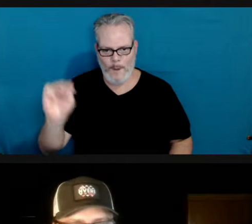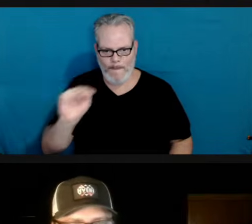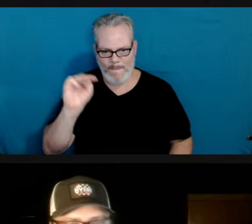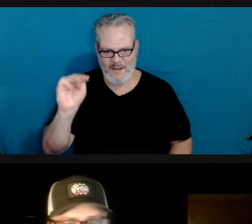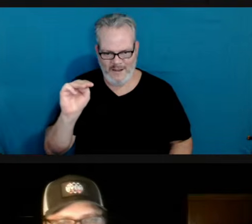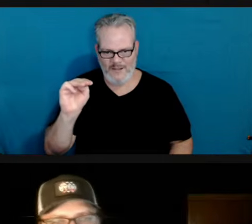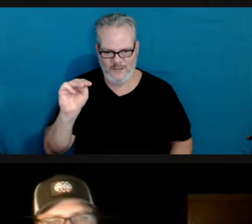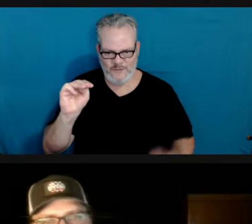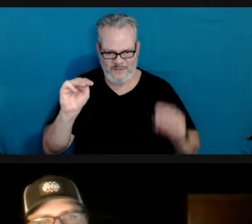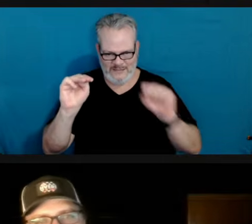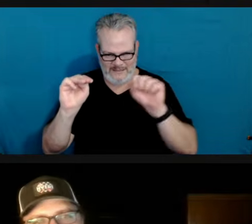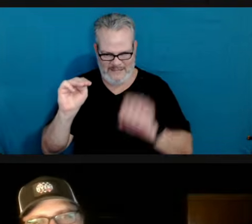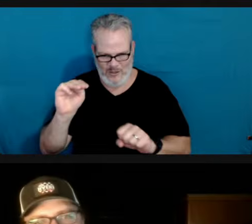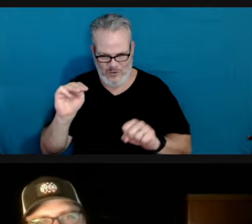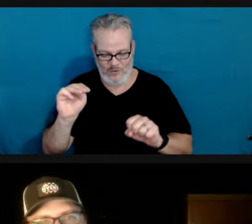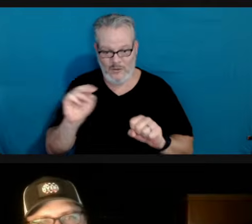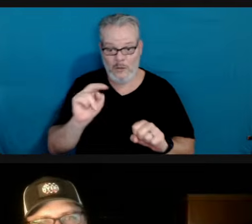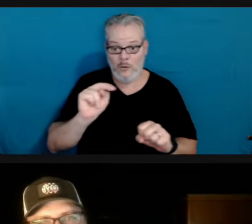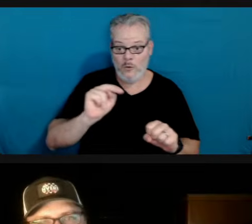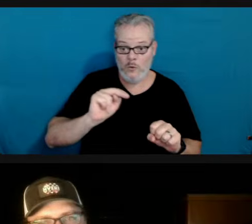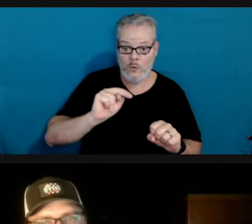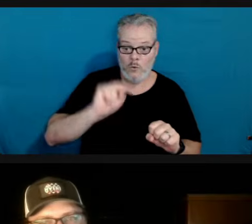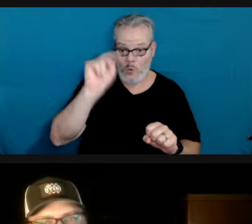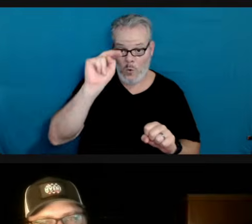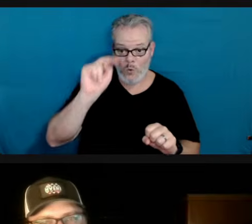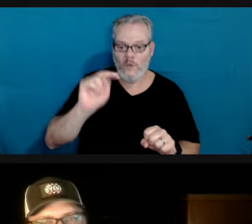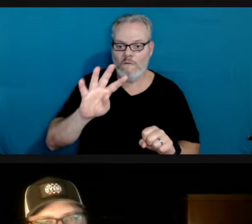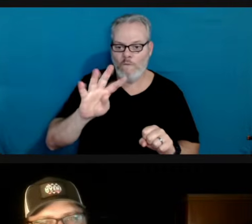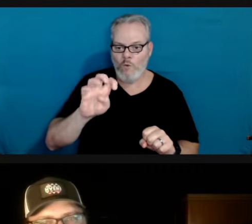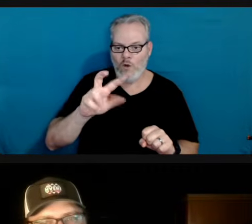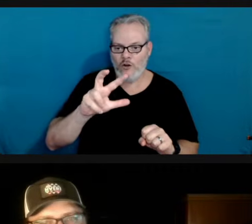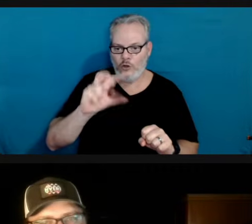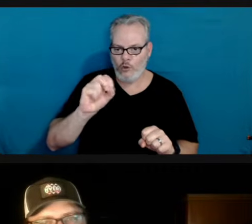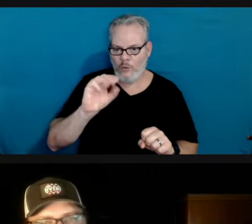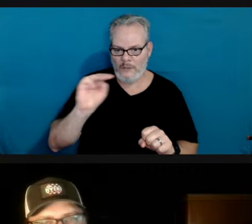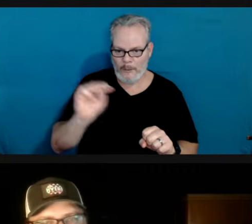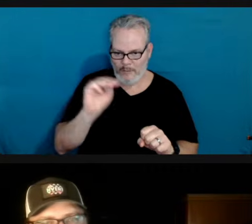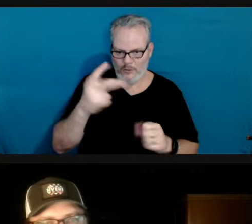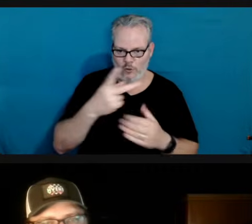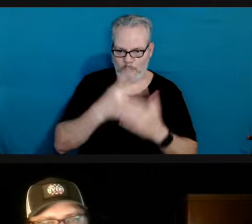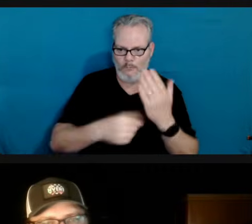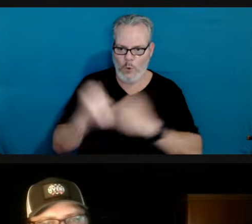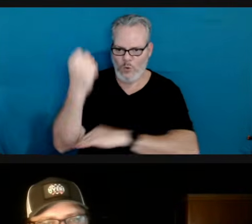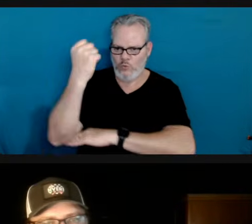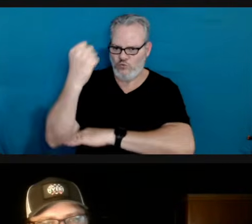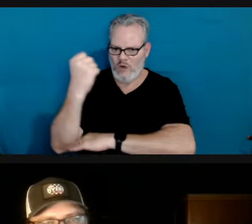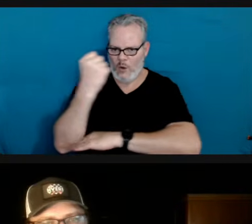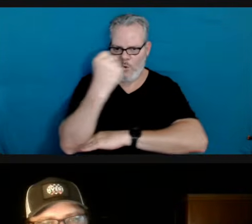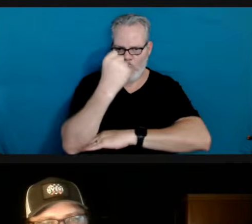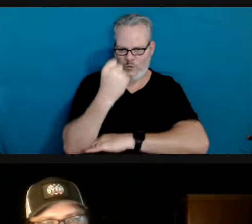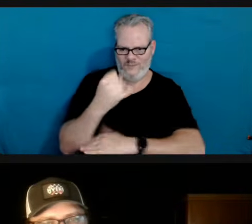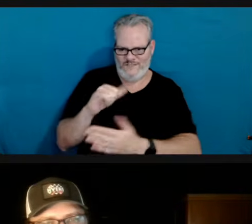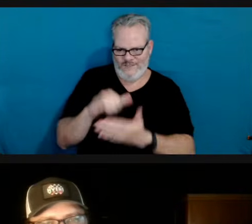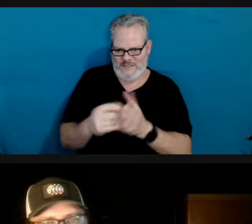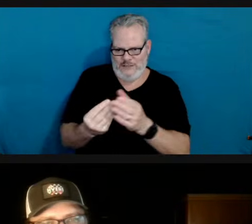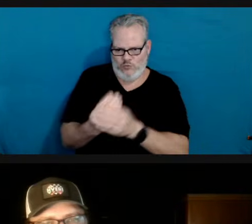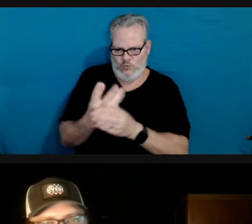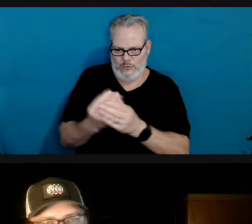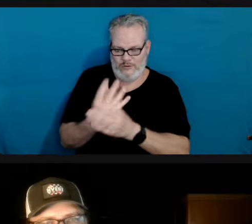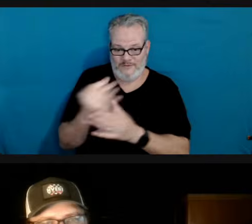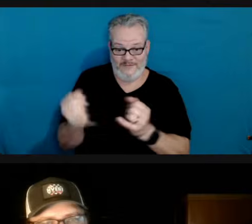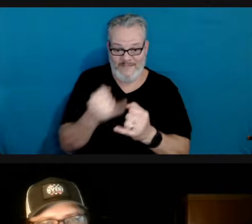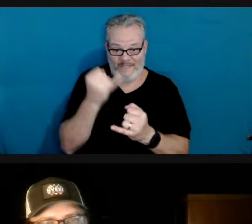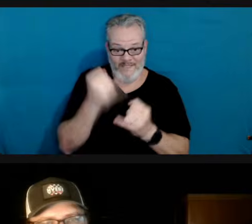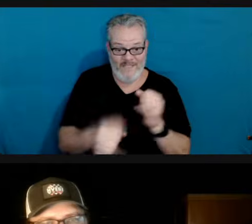vent over 1400 feet, 430 meters, both records for this eruption. Final measurements are made